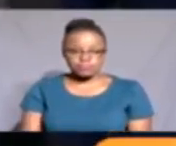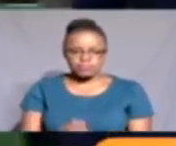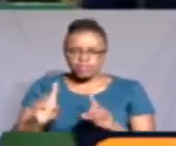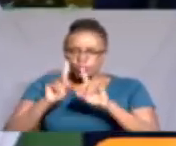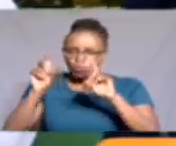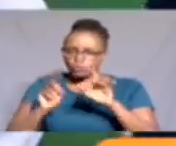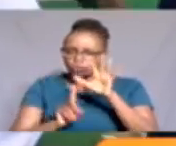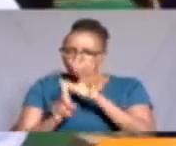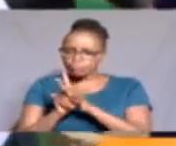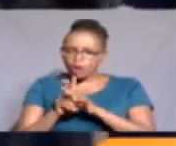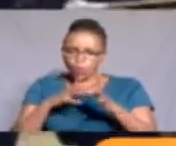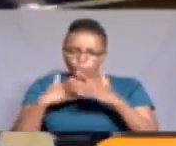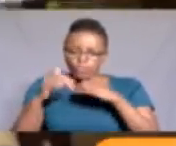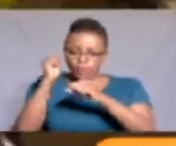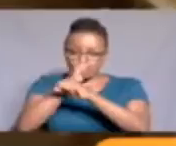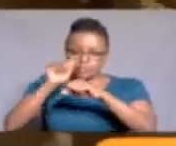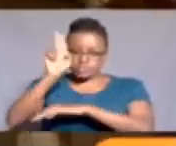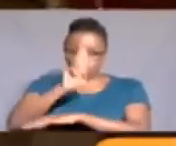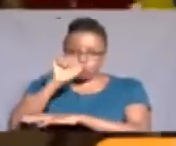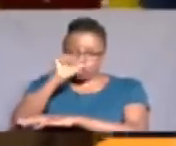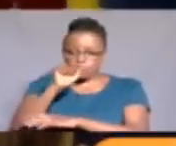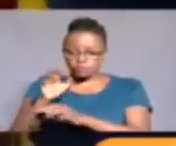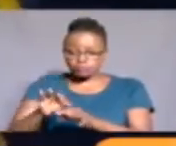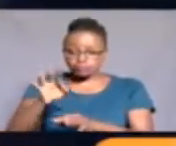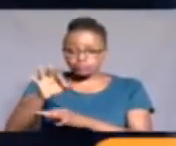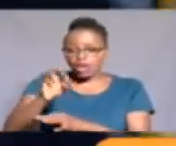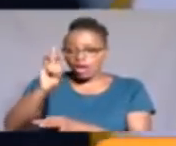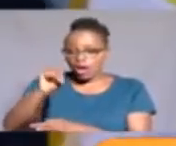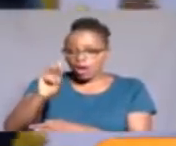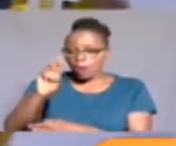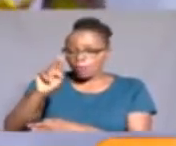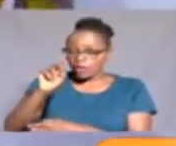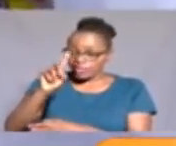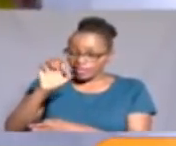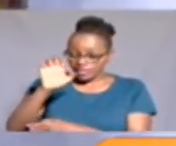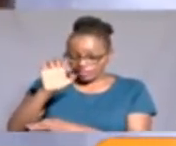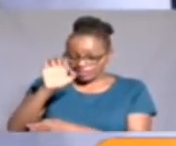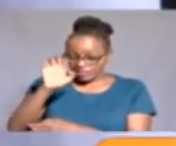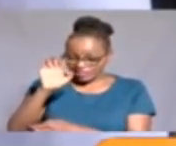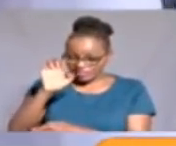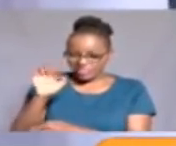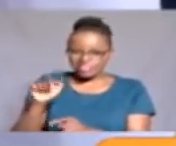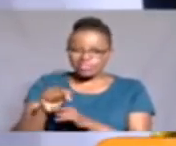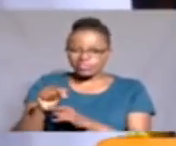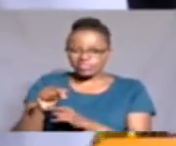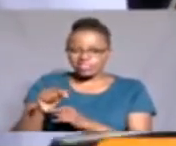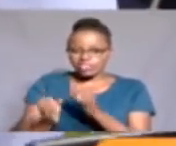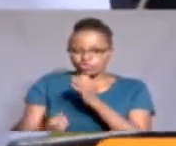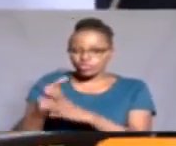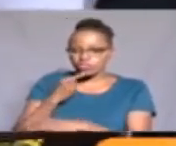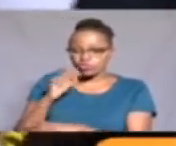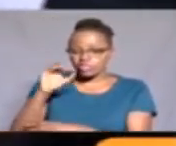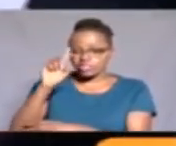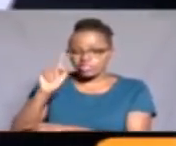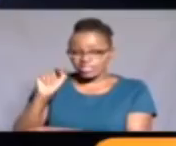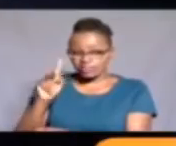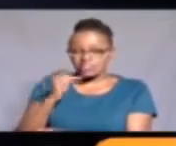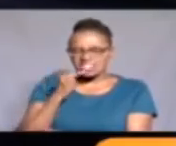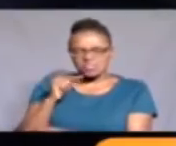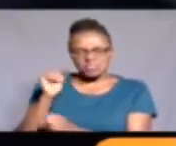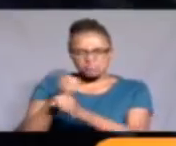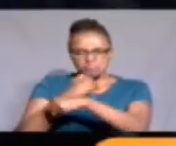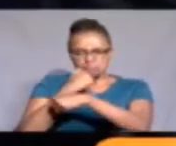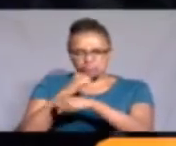Questions have emerged on whether President Uhuru Kenyatta can extend Mwathethe's tenure. Military sources, however, told Citizen TV that it was highly